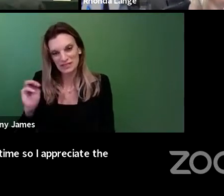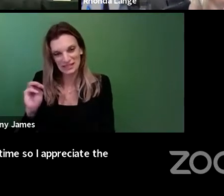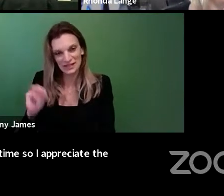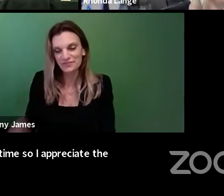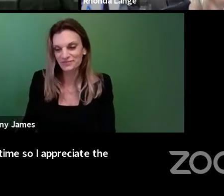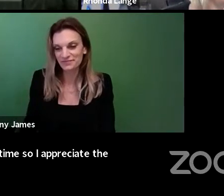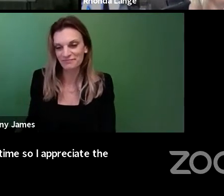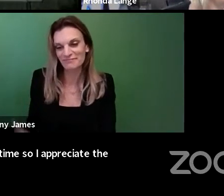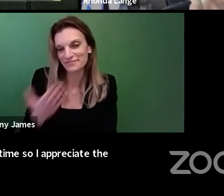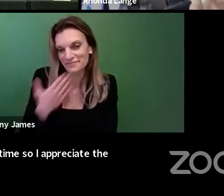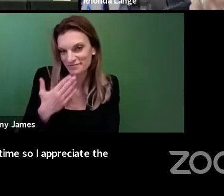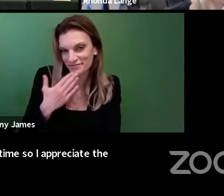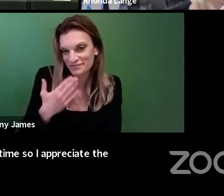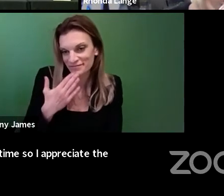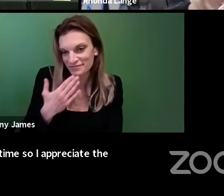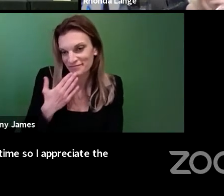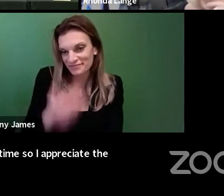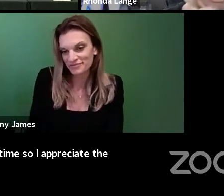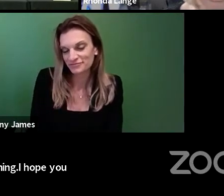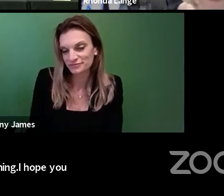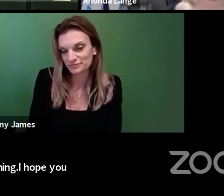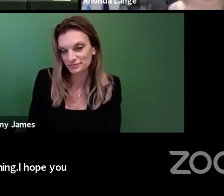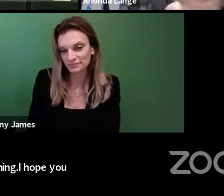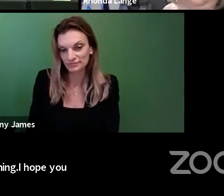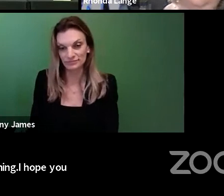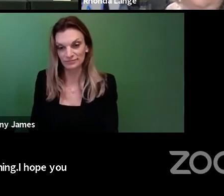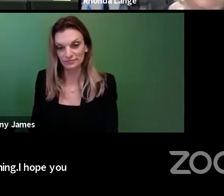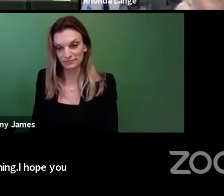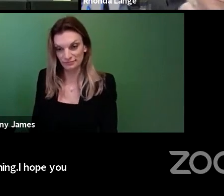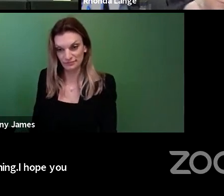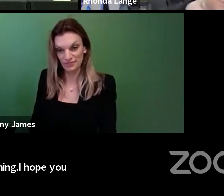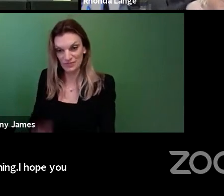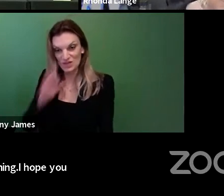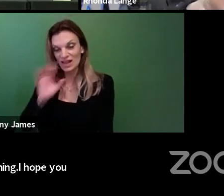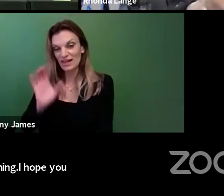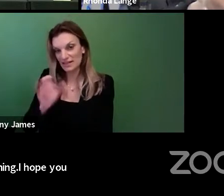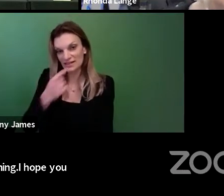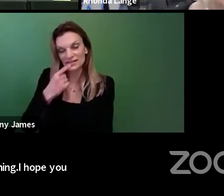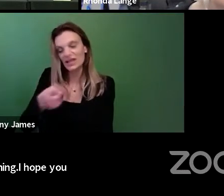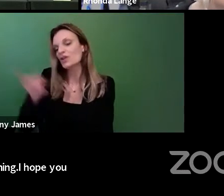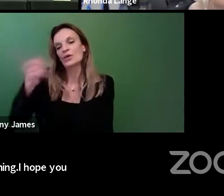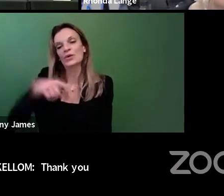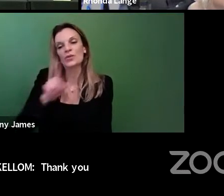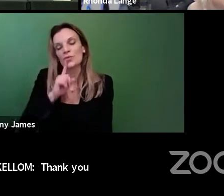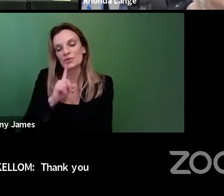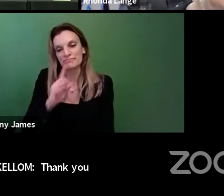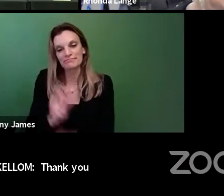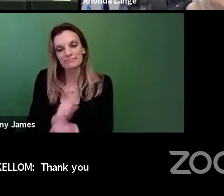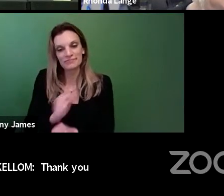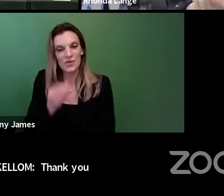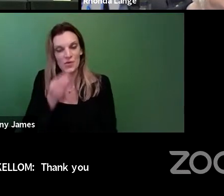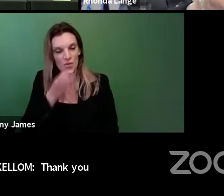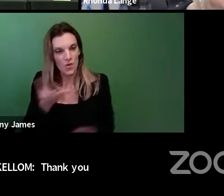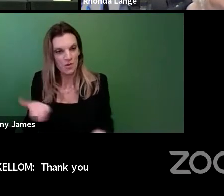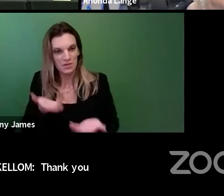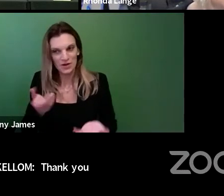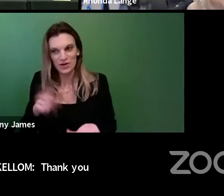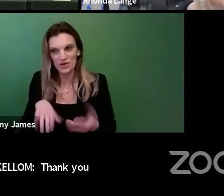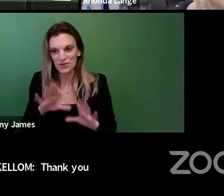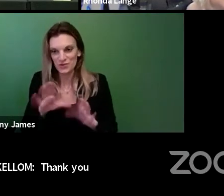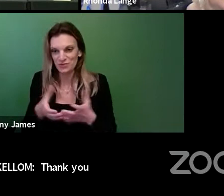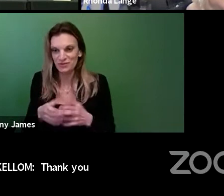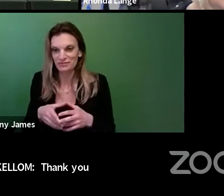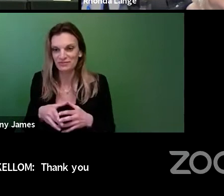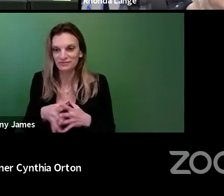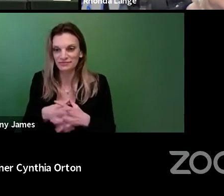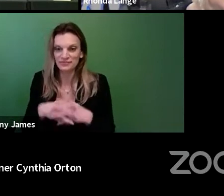much. Again, as my fellow commissioner, Cynthia Orton, said, you all are a warm group, and quoting